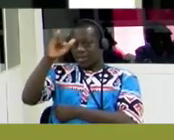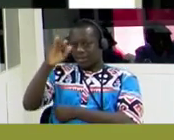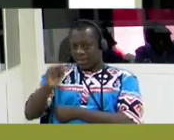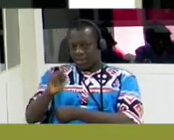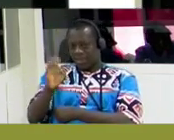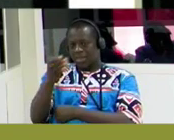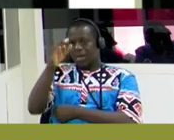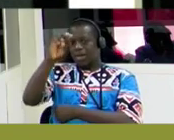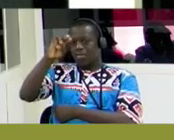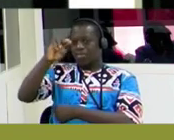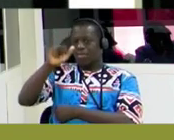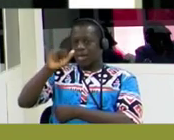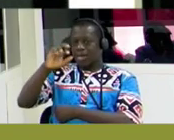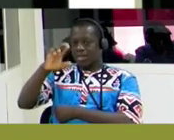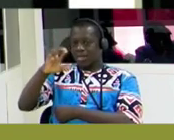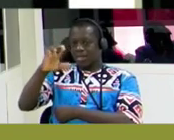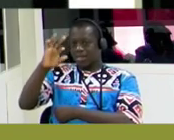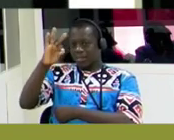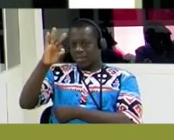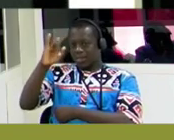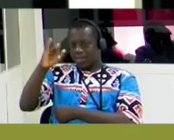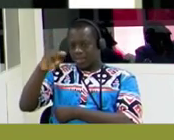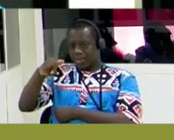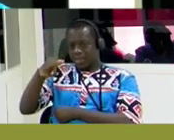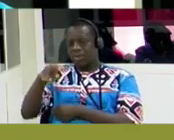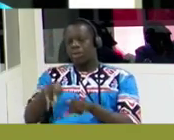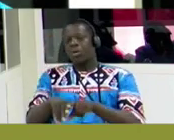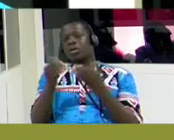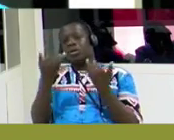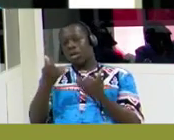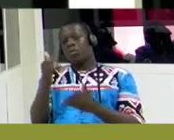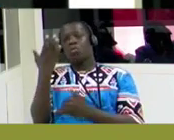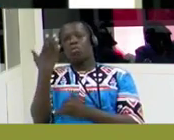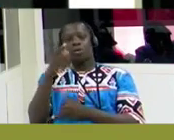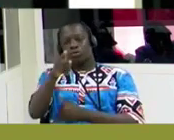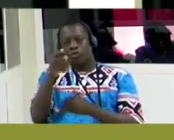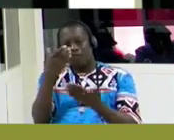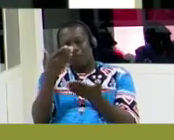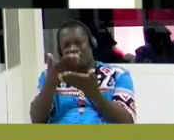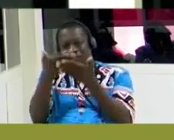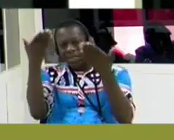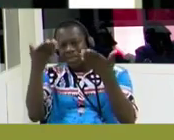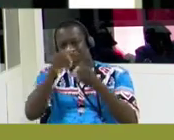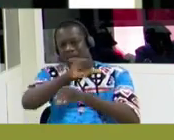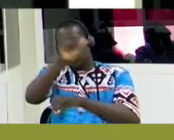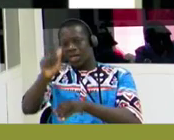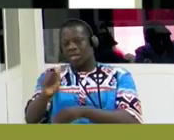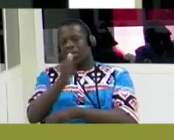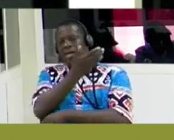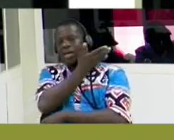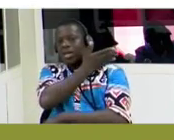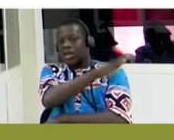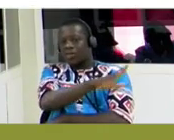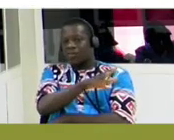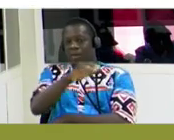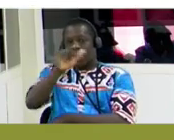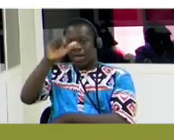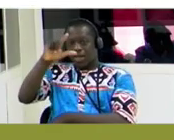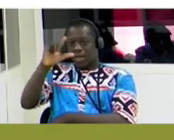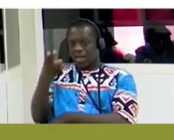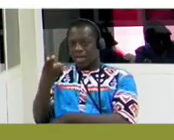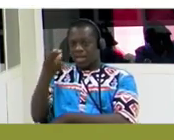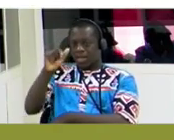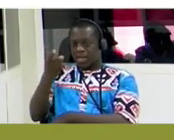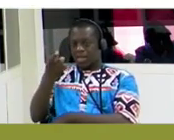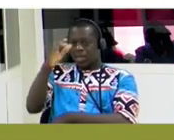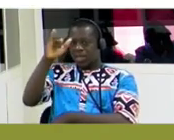finished and left, did Alhaji Martin say anything to you guys? The time we were going, you just